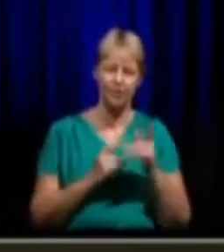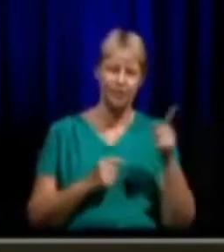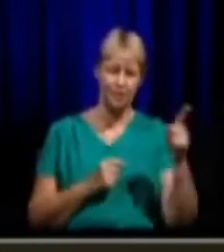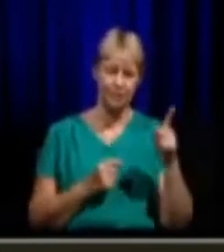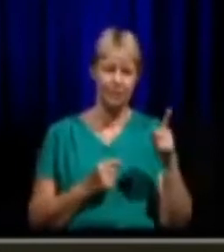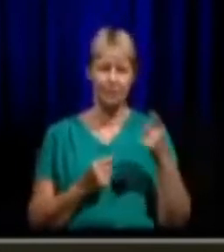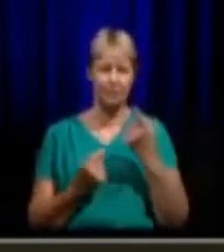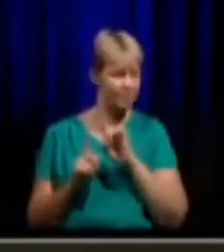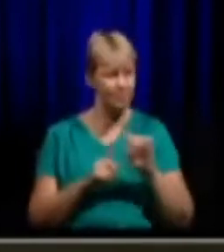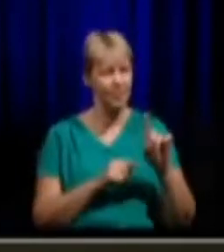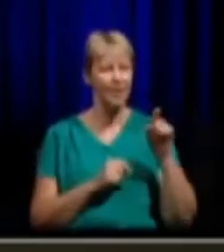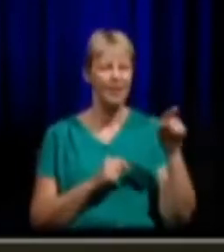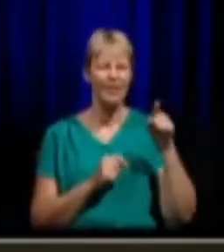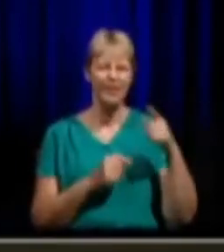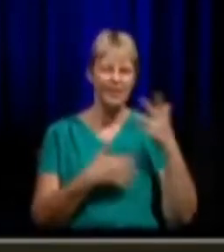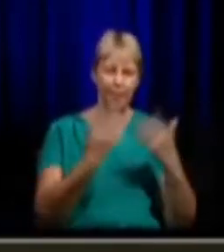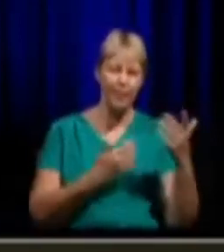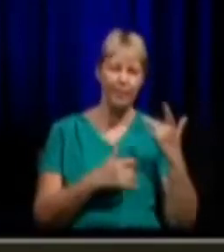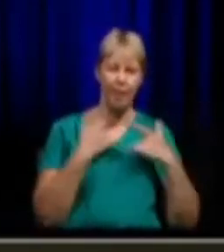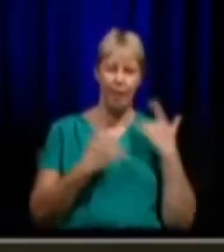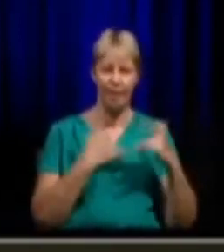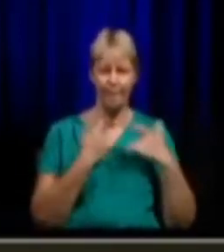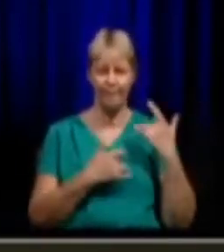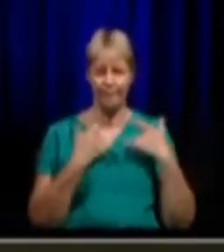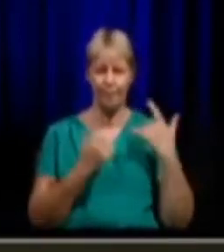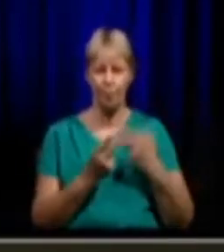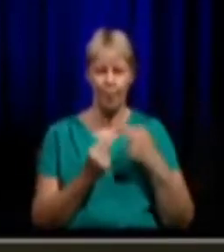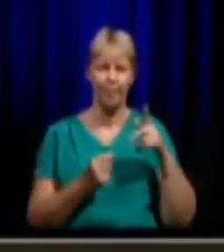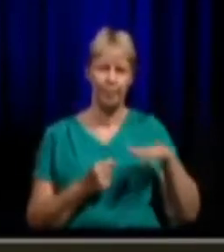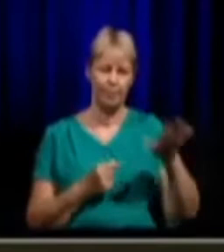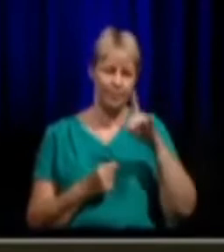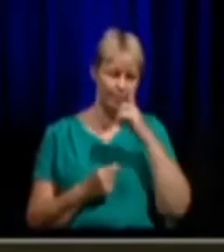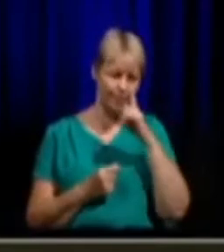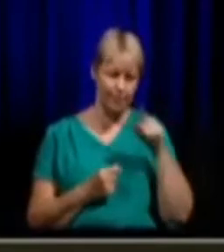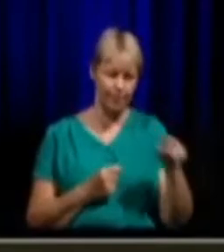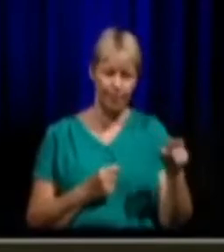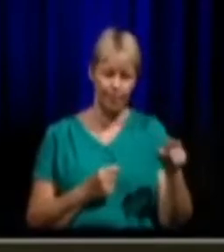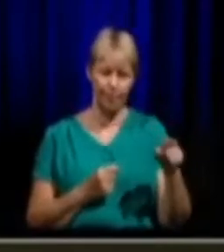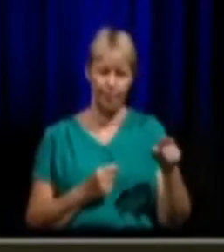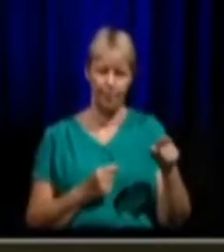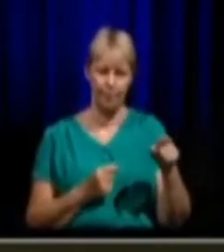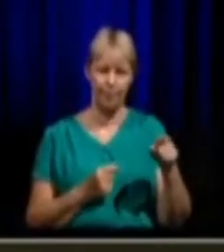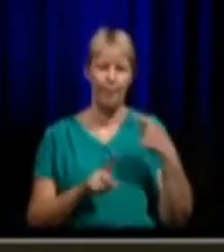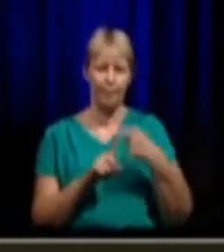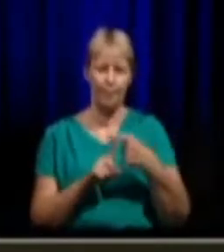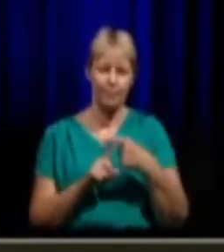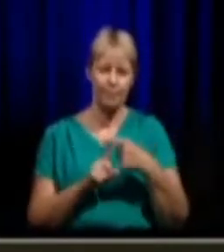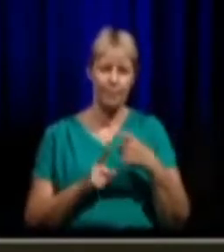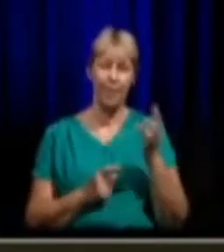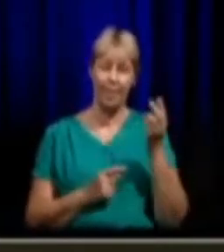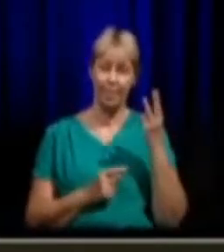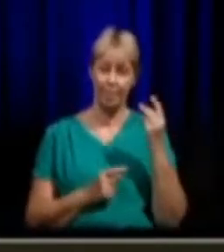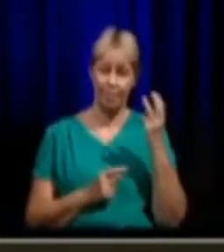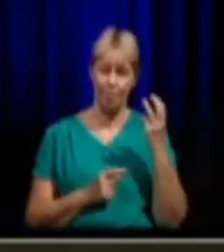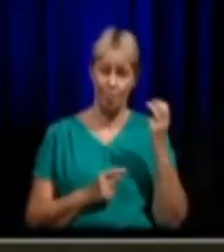explains stuff to them, does life with them. But it goes even deeper than that. There were also an inner three that Jesus had relationship